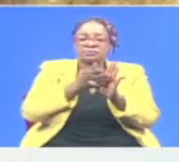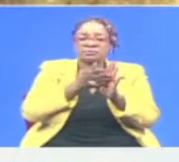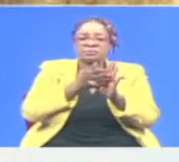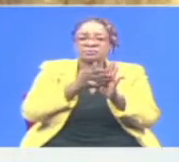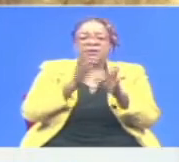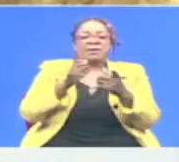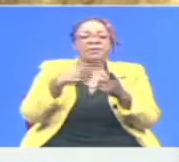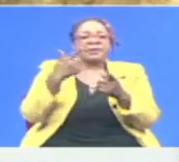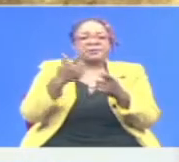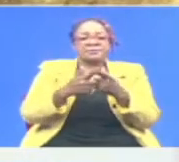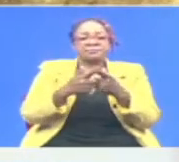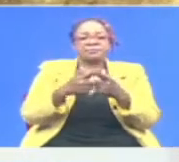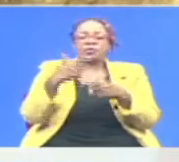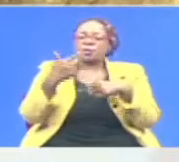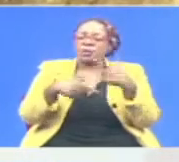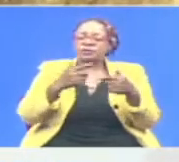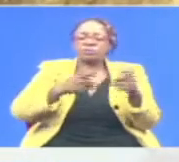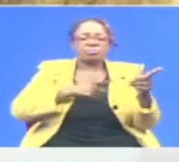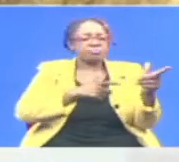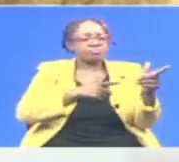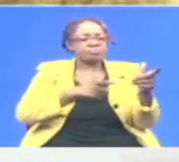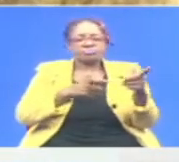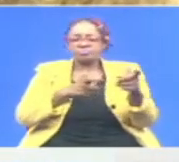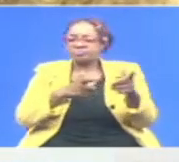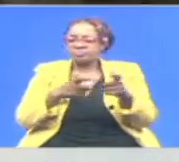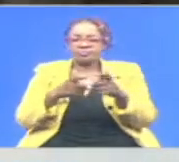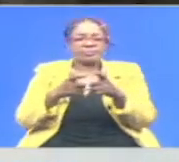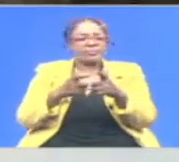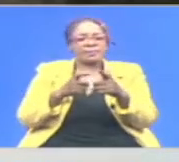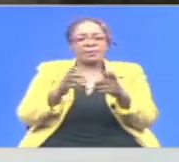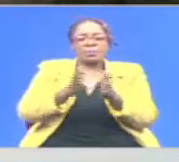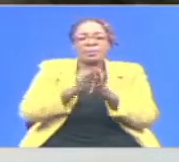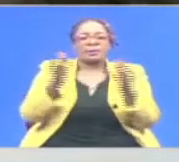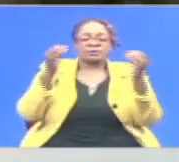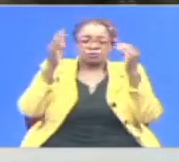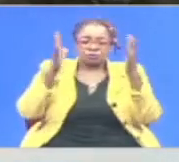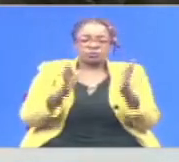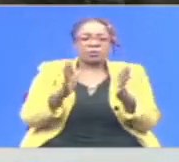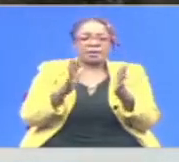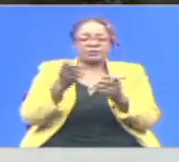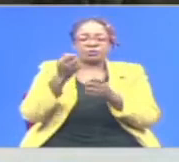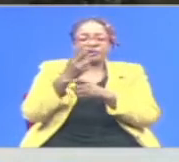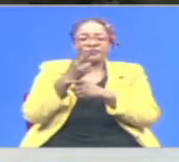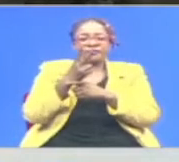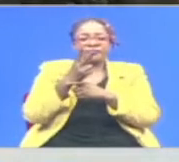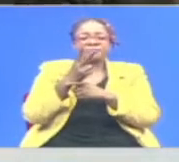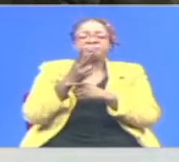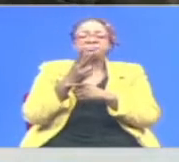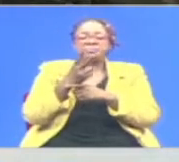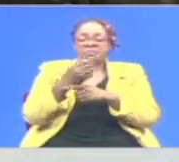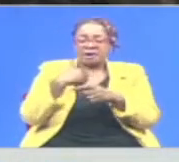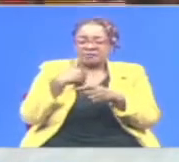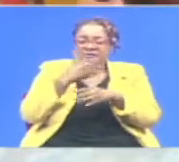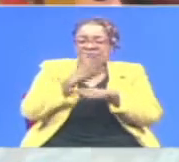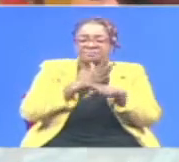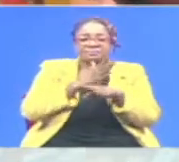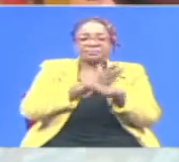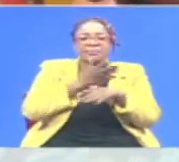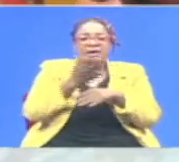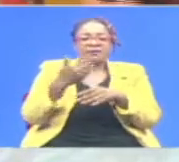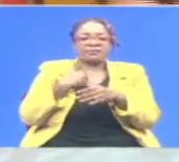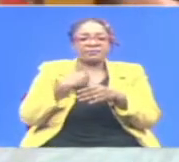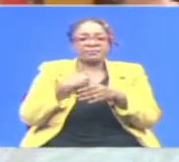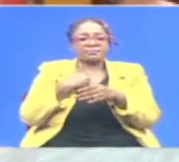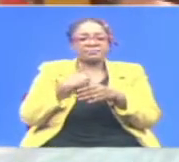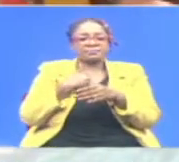wavamizi waliendelea kumimina risasi na wanafunzi 12 wakapata majeraha. The